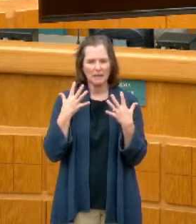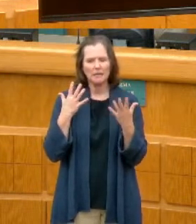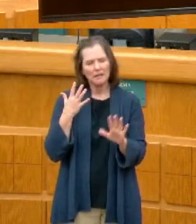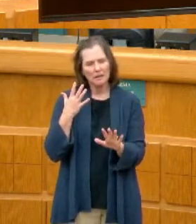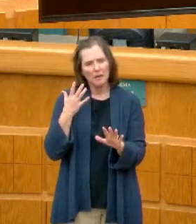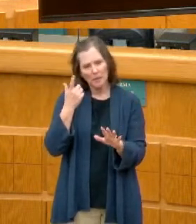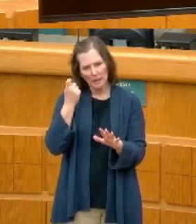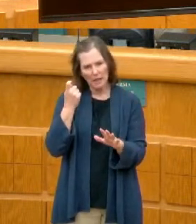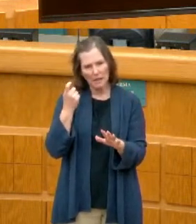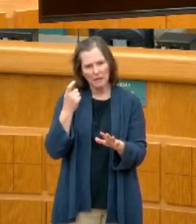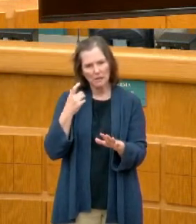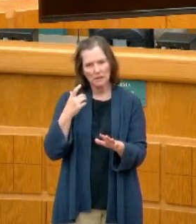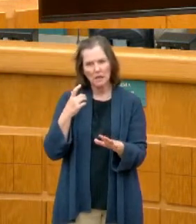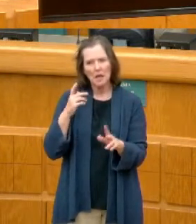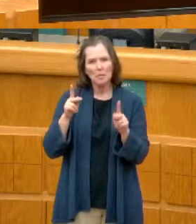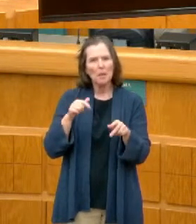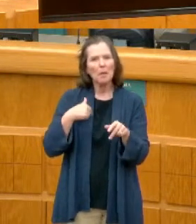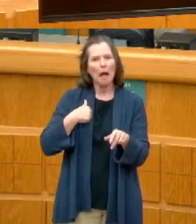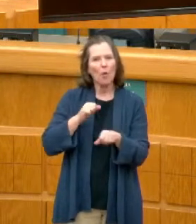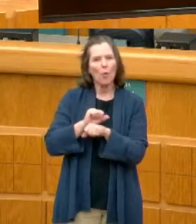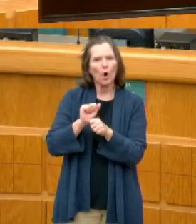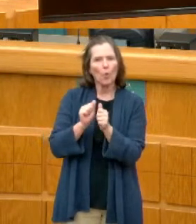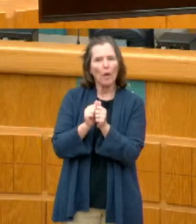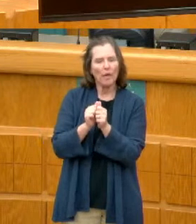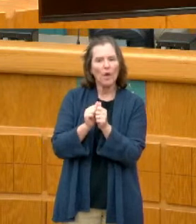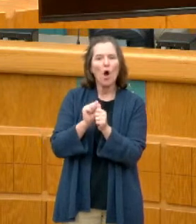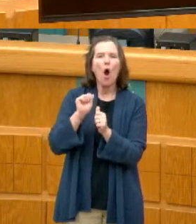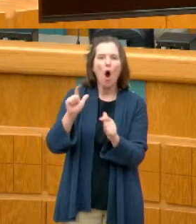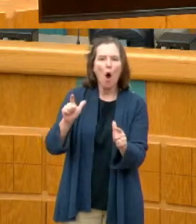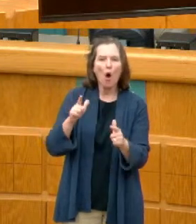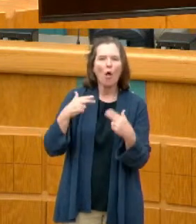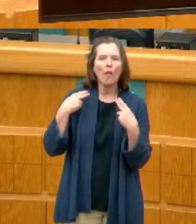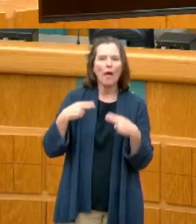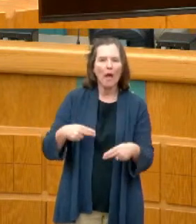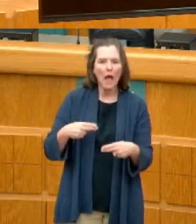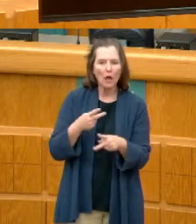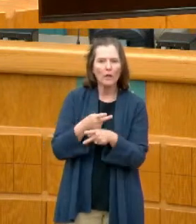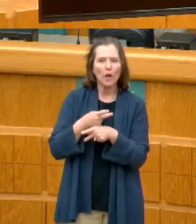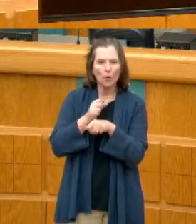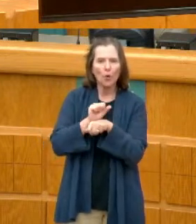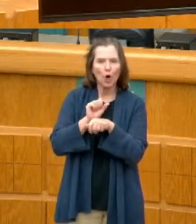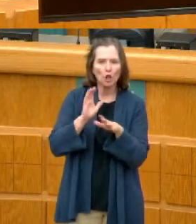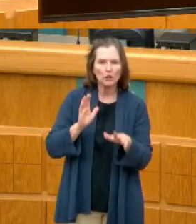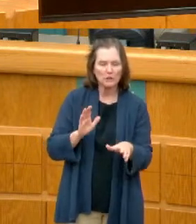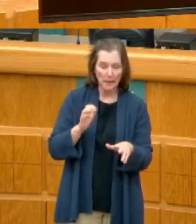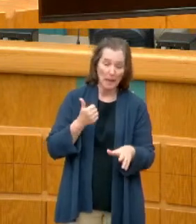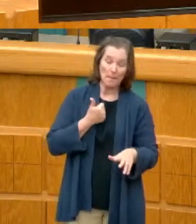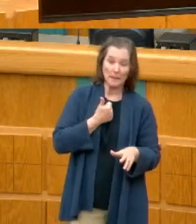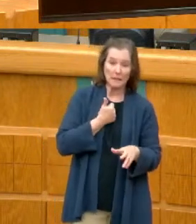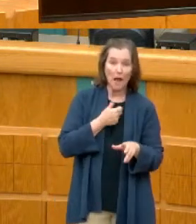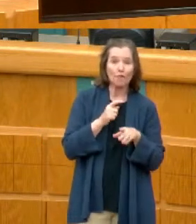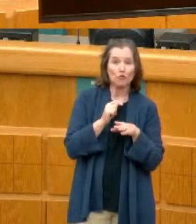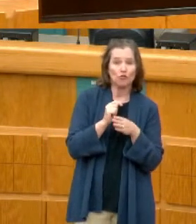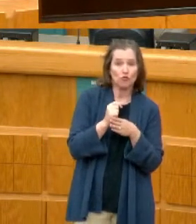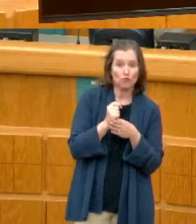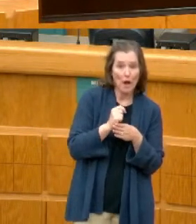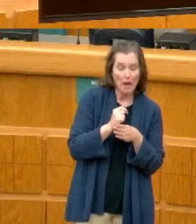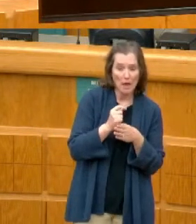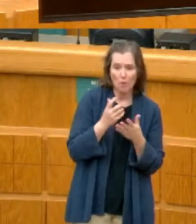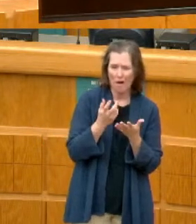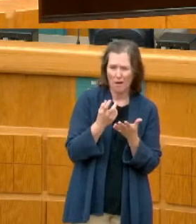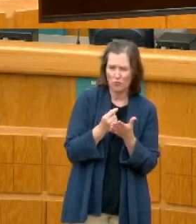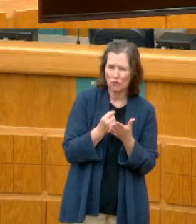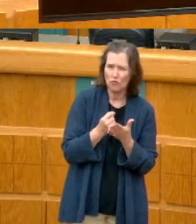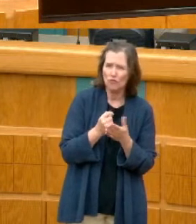by colleagues, I mean all of the frontline workers. I'm a trauma surgeon by training, so the ED is not unfamiliar to